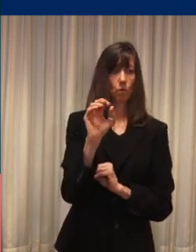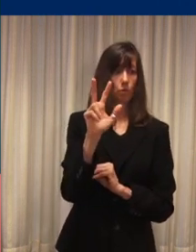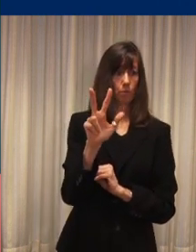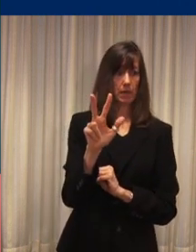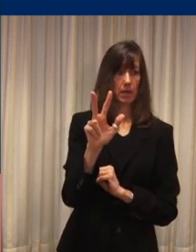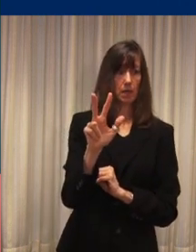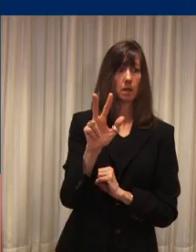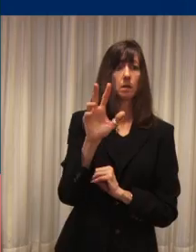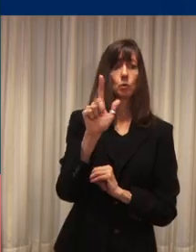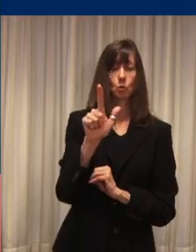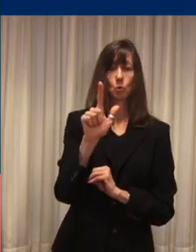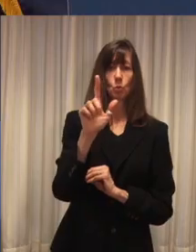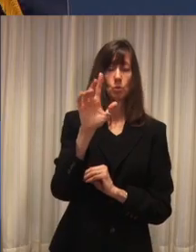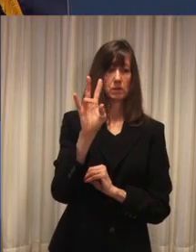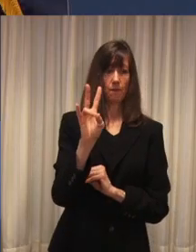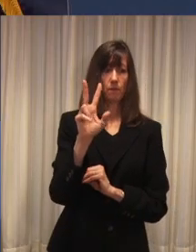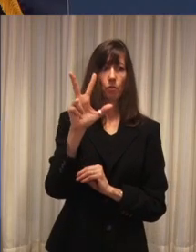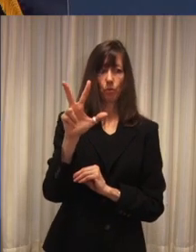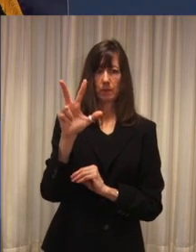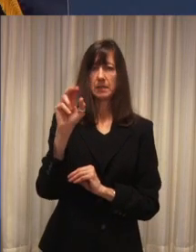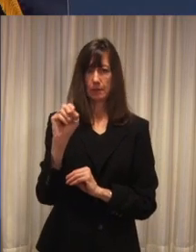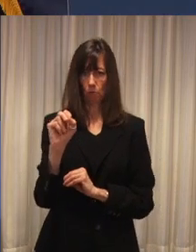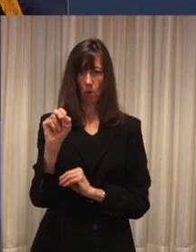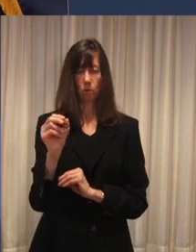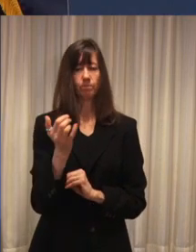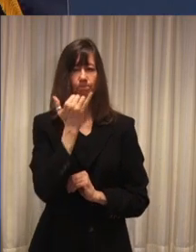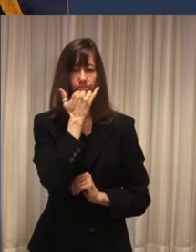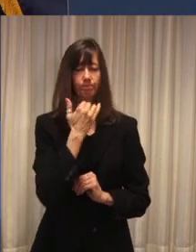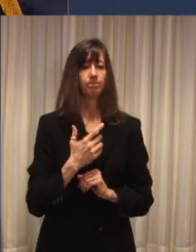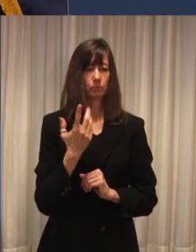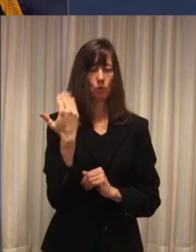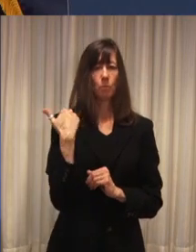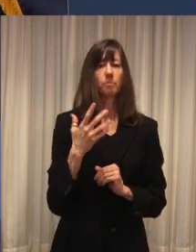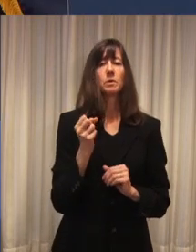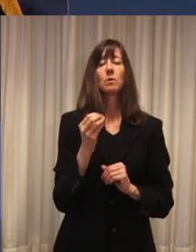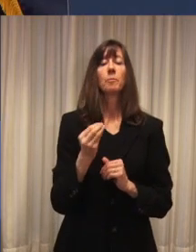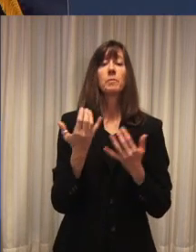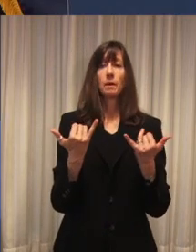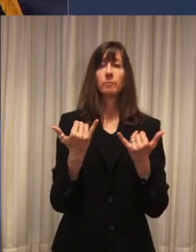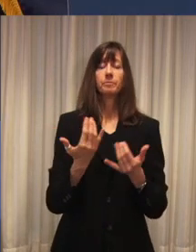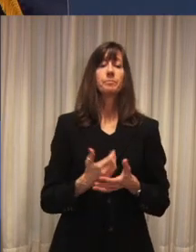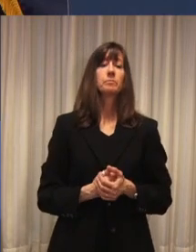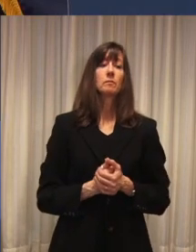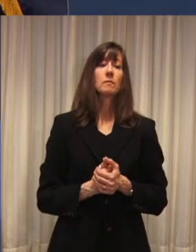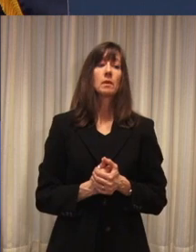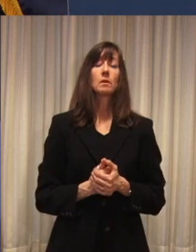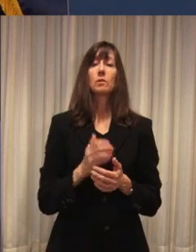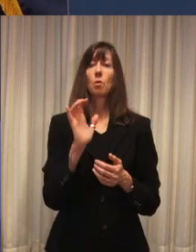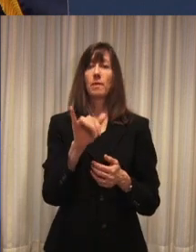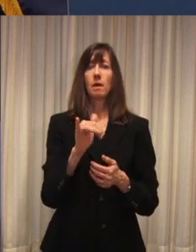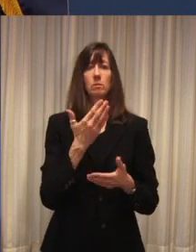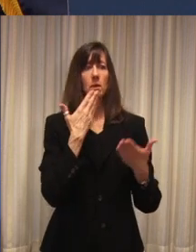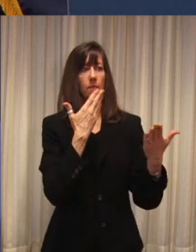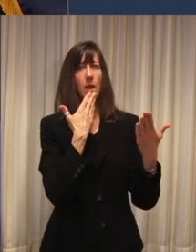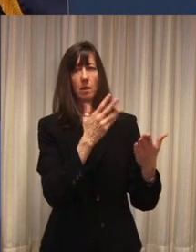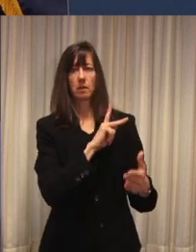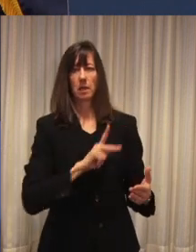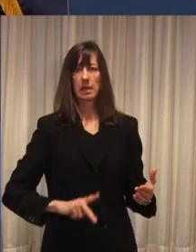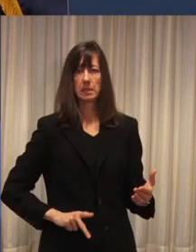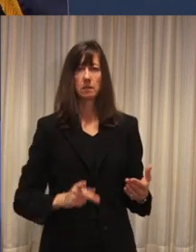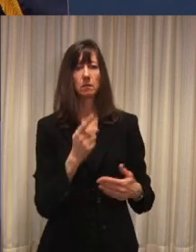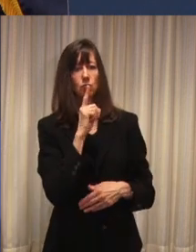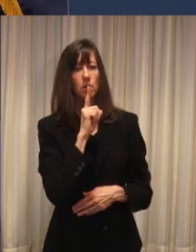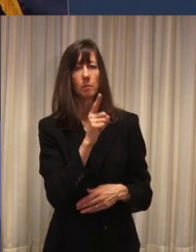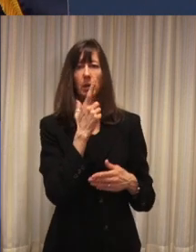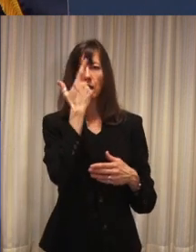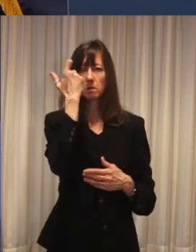getting more people access to testing in Midtown Kingston, which is a huge improvement to help us expand our testing. The